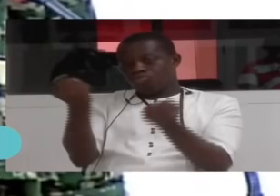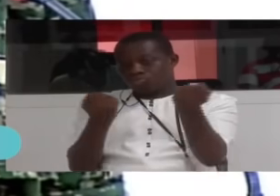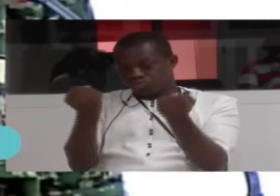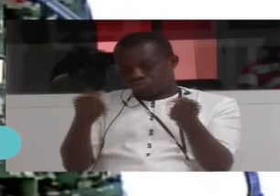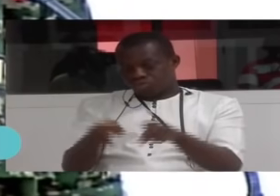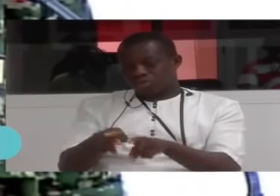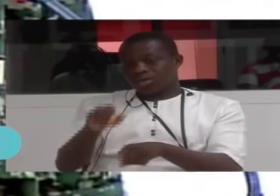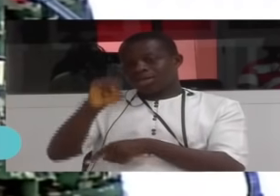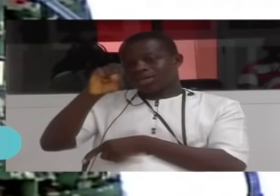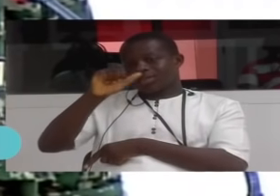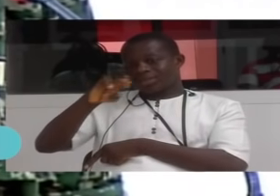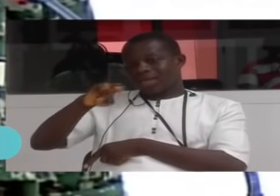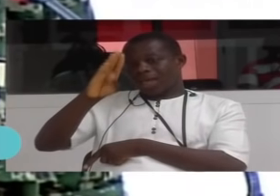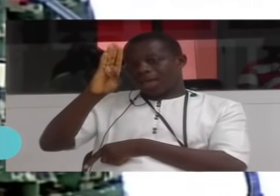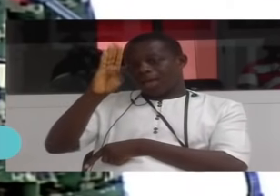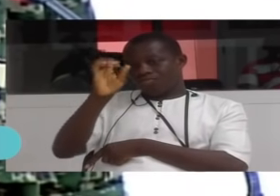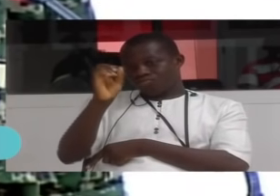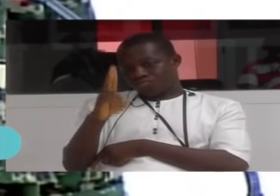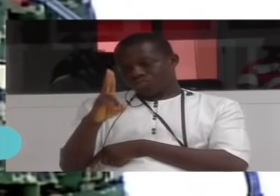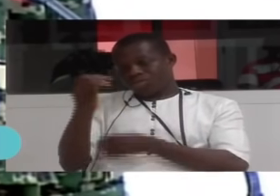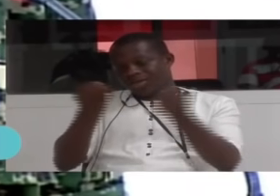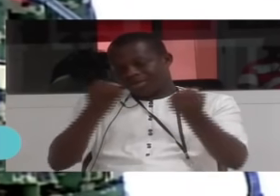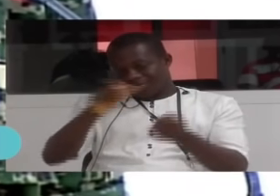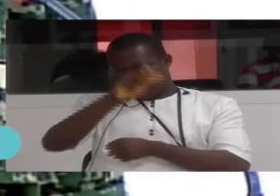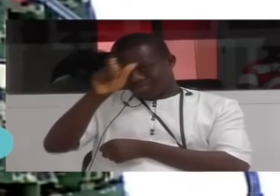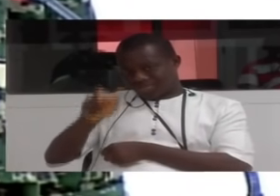the in one vehicle and Sambo was driving us.